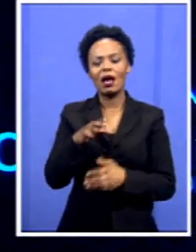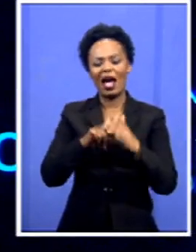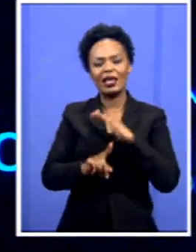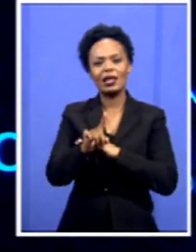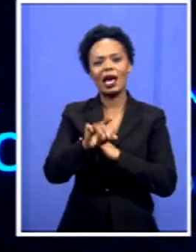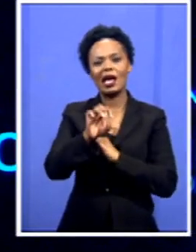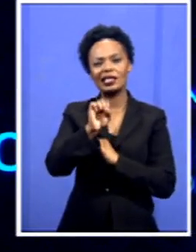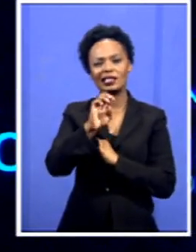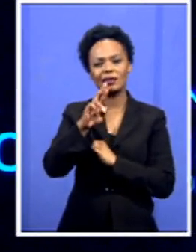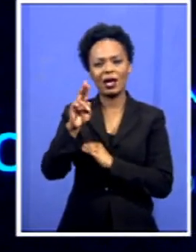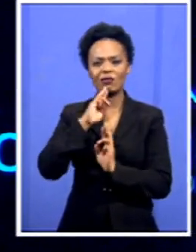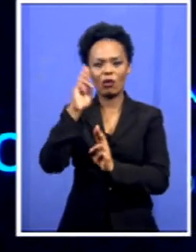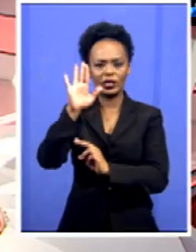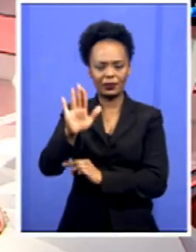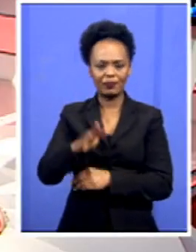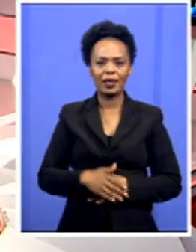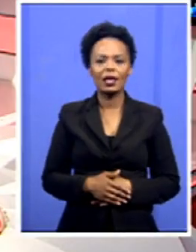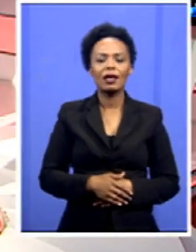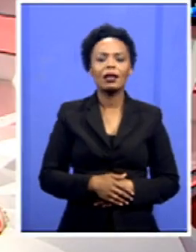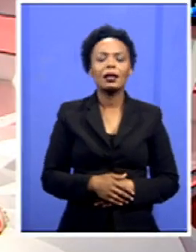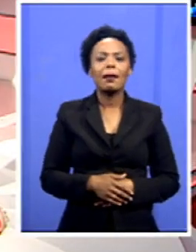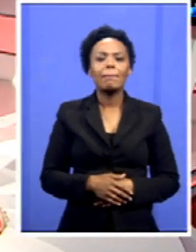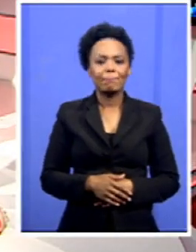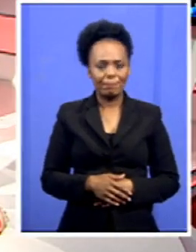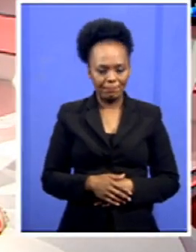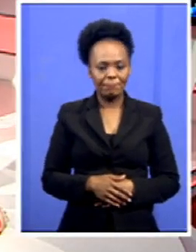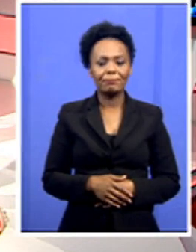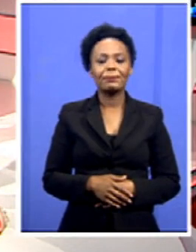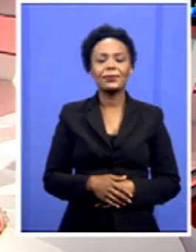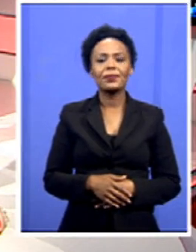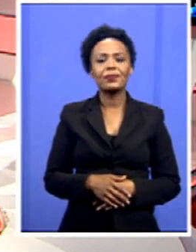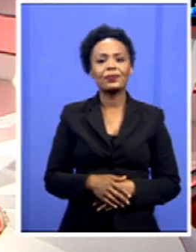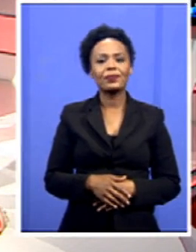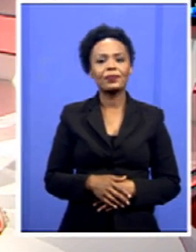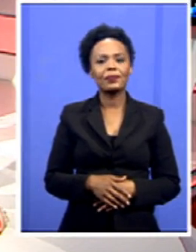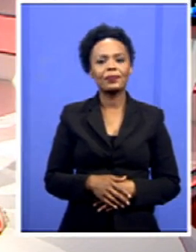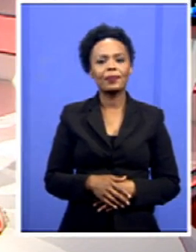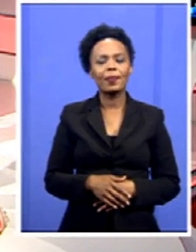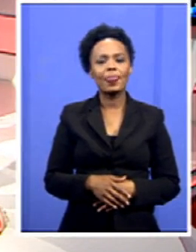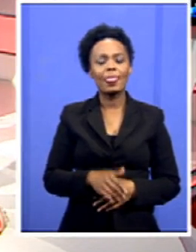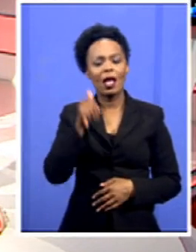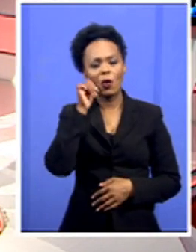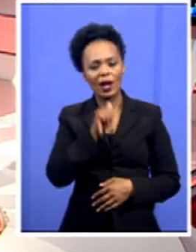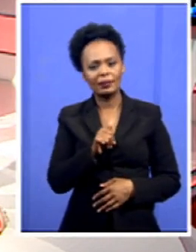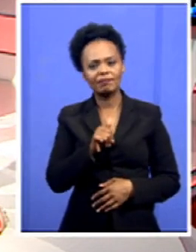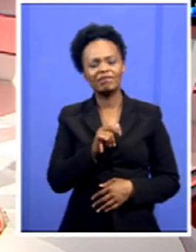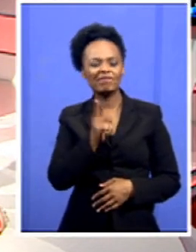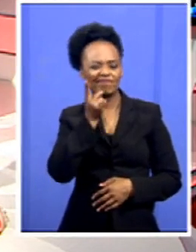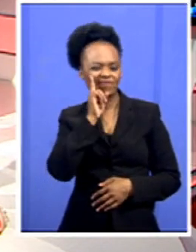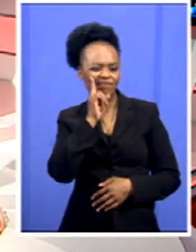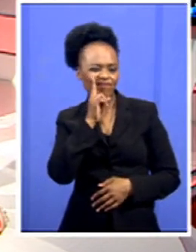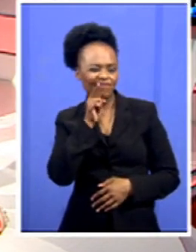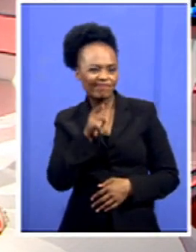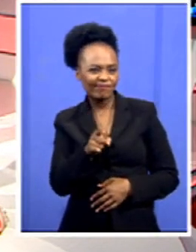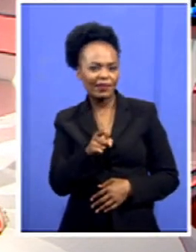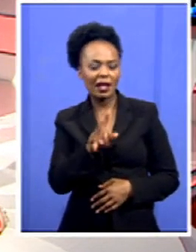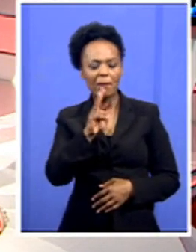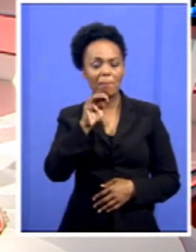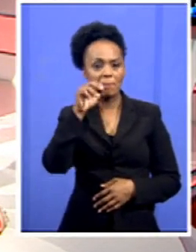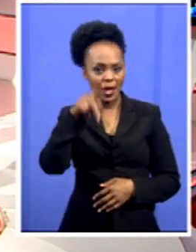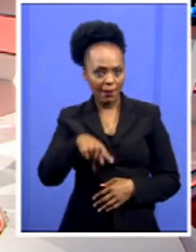district municipality. You've spoken about it earlier. And of course, well, when we're looking at our map